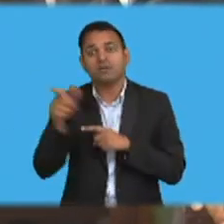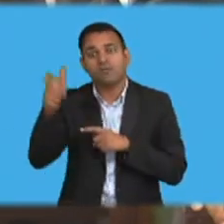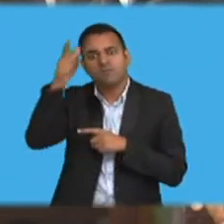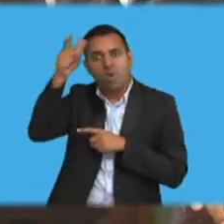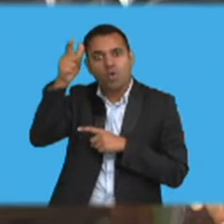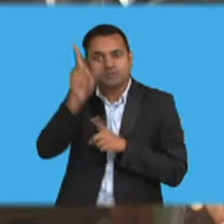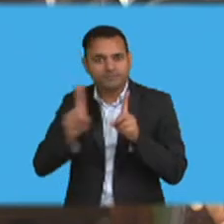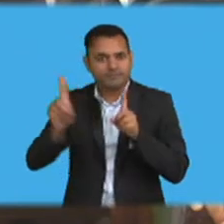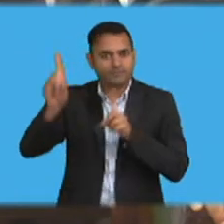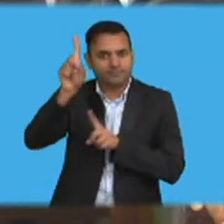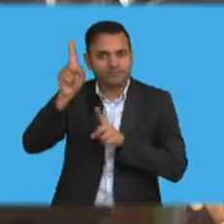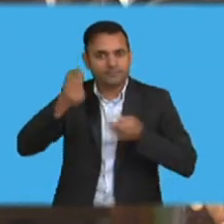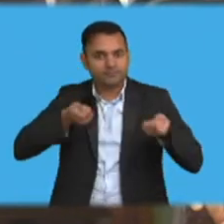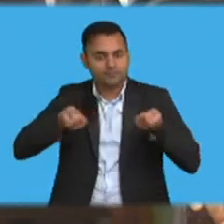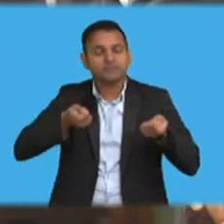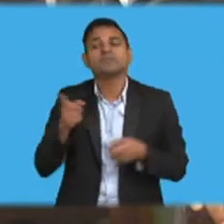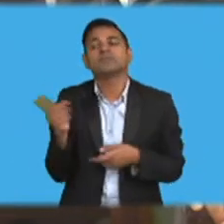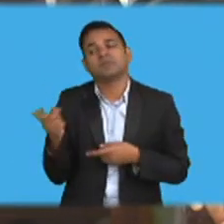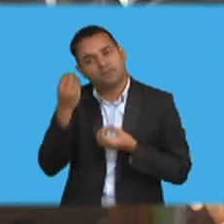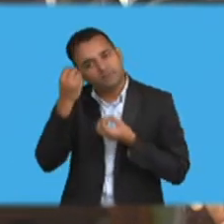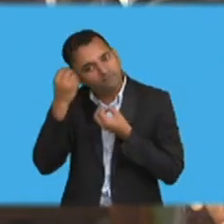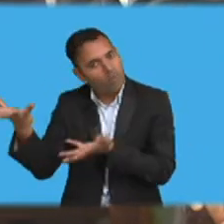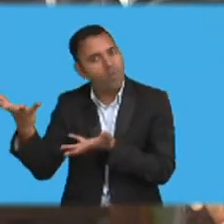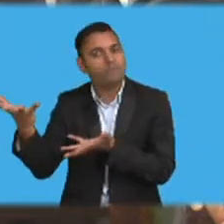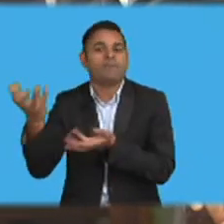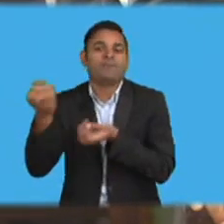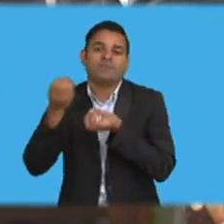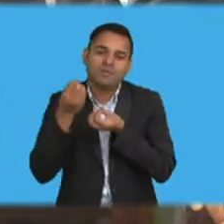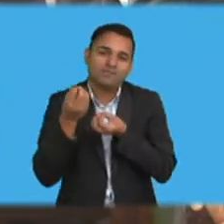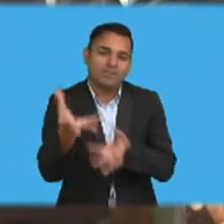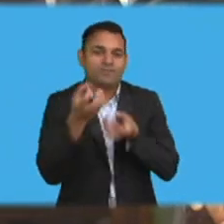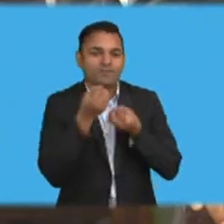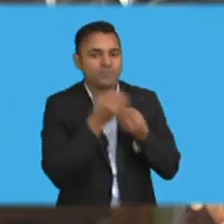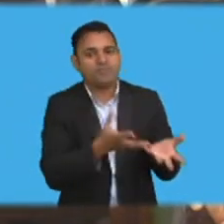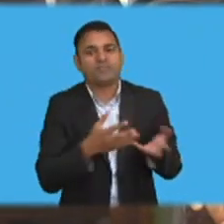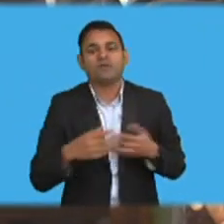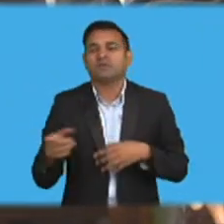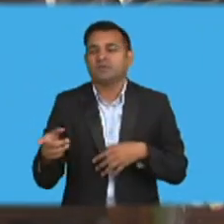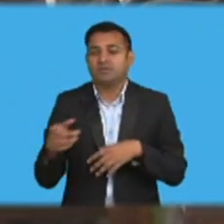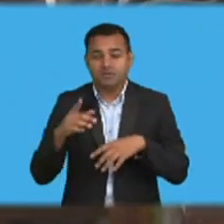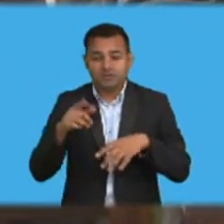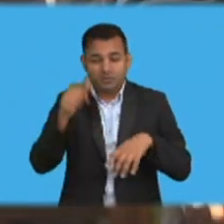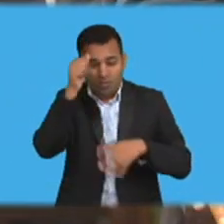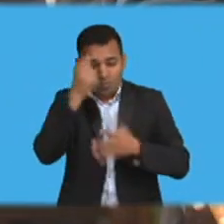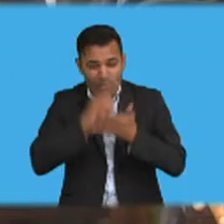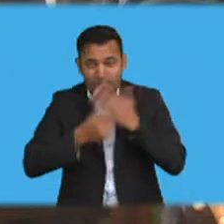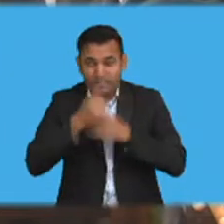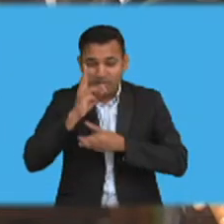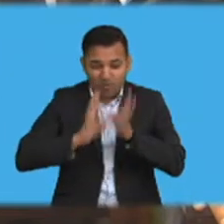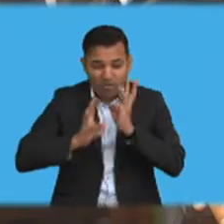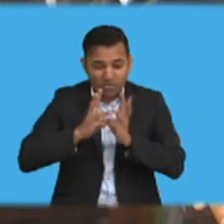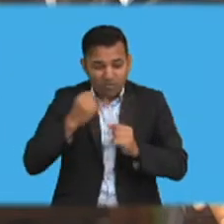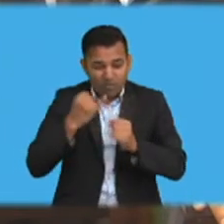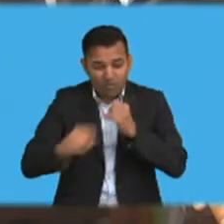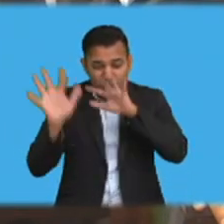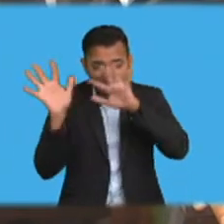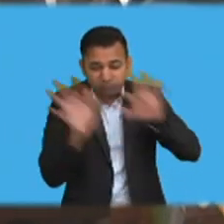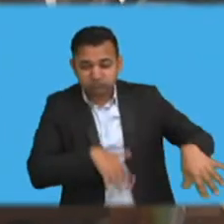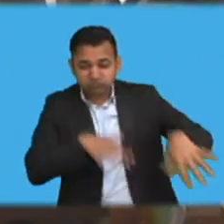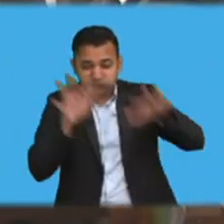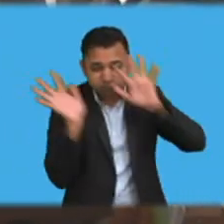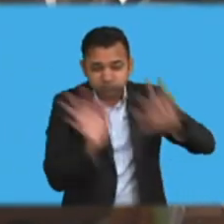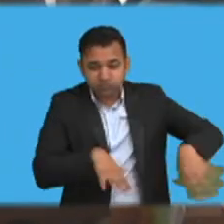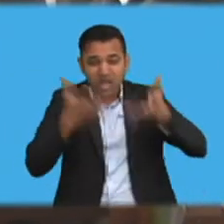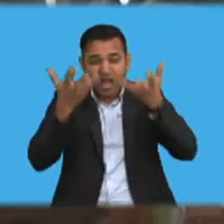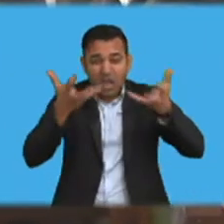commander duties. Bad weather, Madam Speaker, heavy rain and low clouds on that afternoon